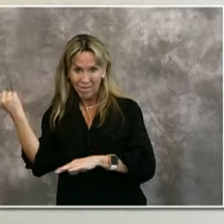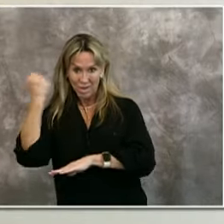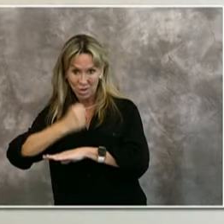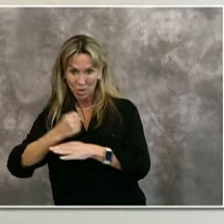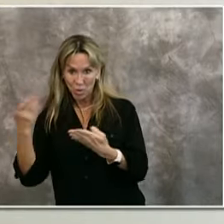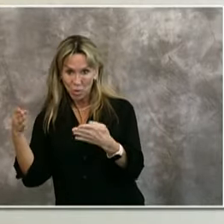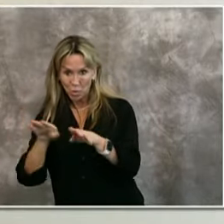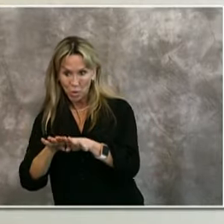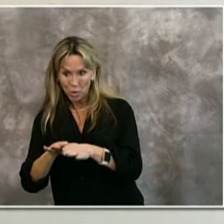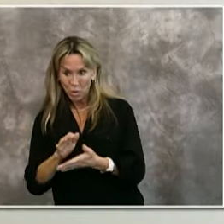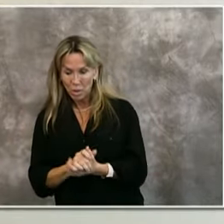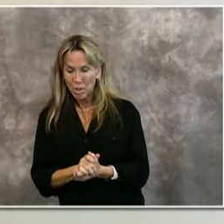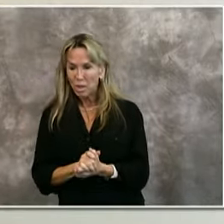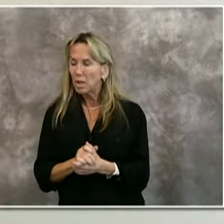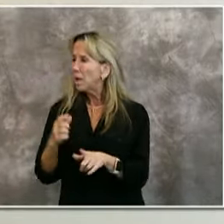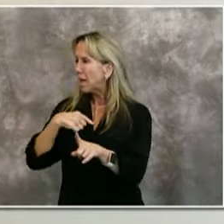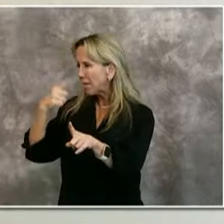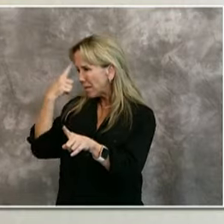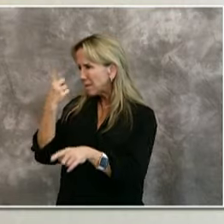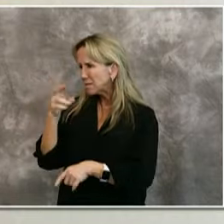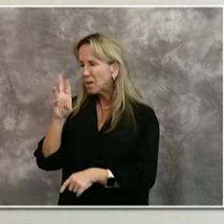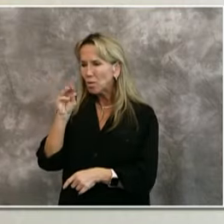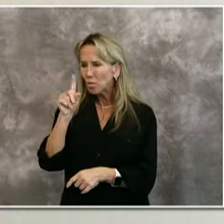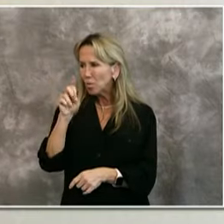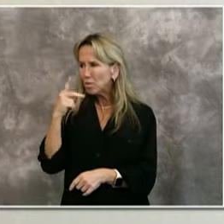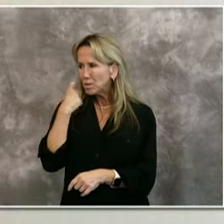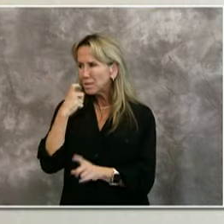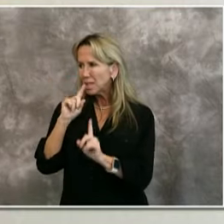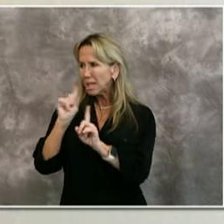I think that was just addressed by Dr. Wooten.